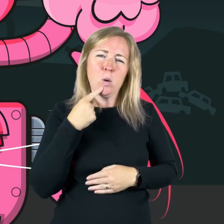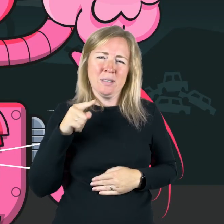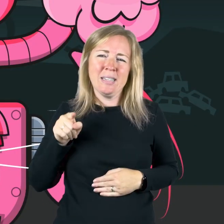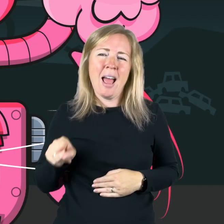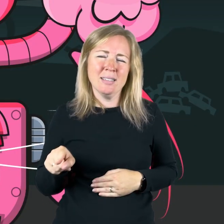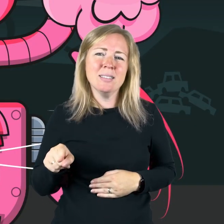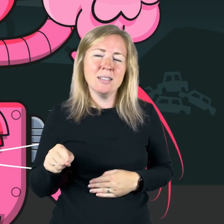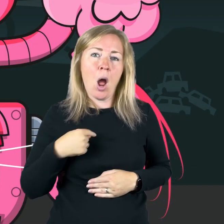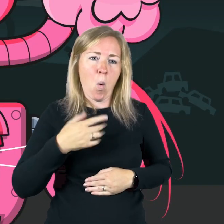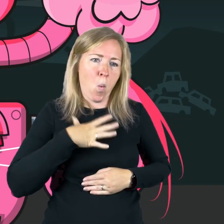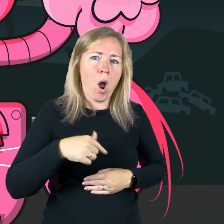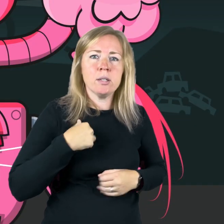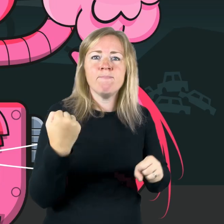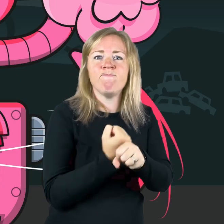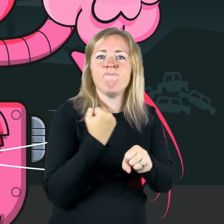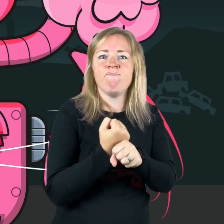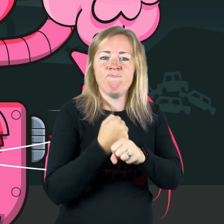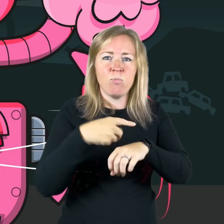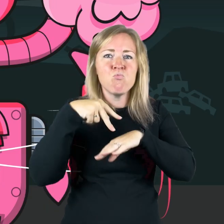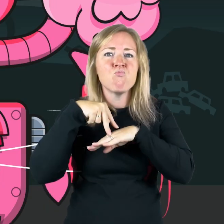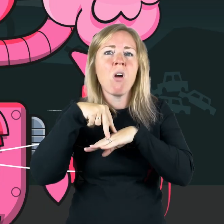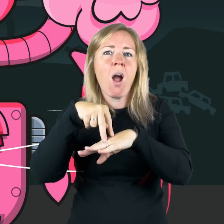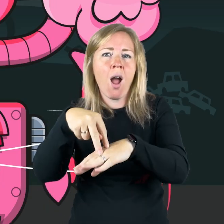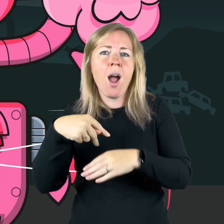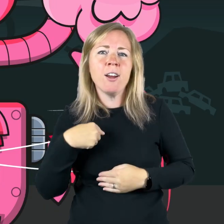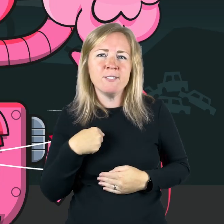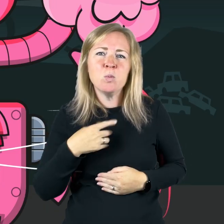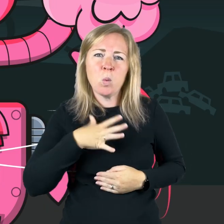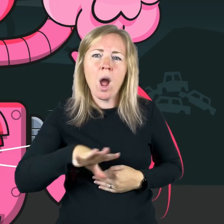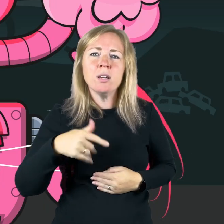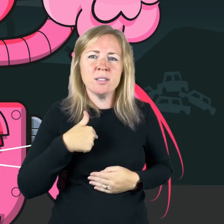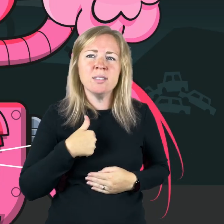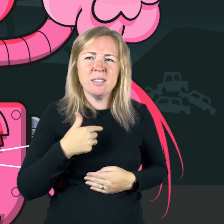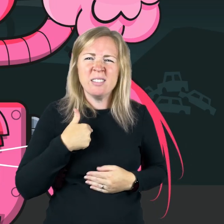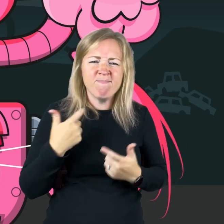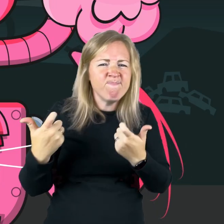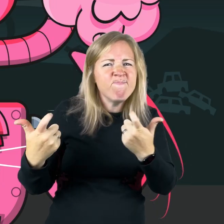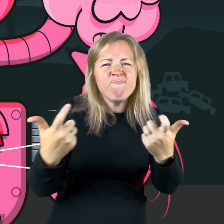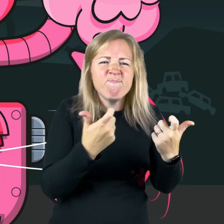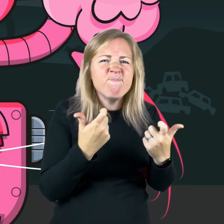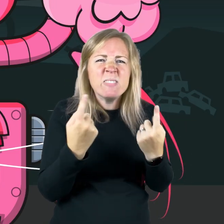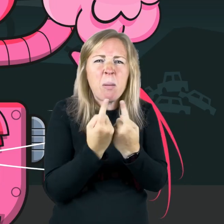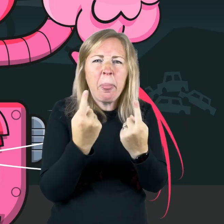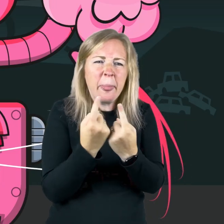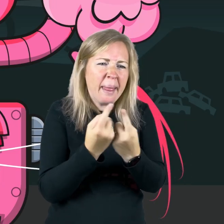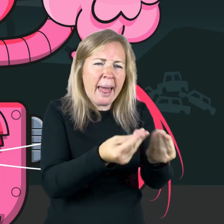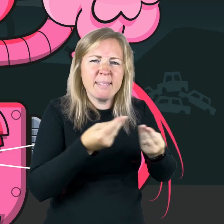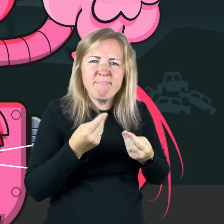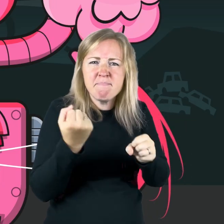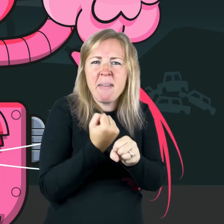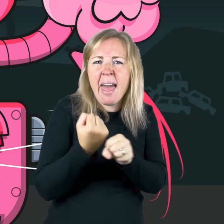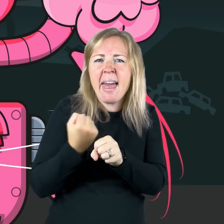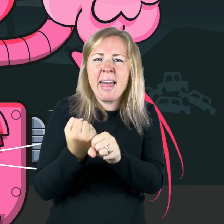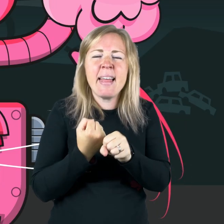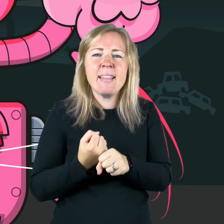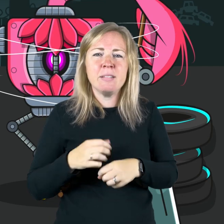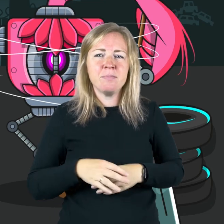Flamingo replied. "I'm building myself a raft, so I'm on my way to find something to make it